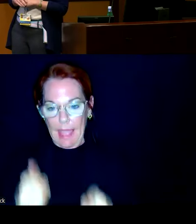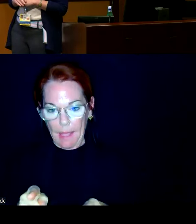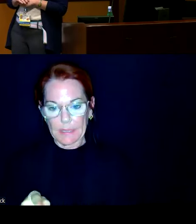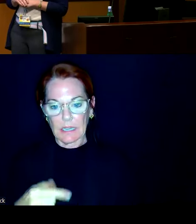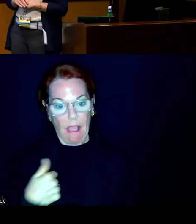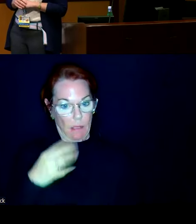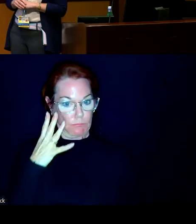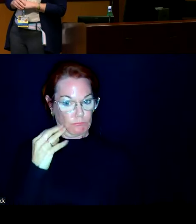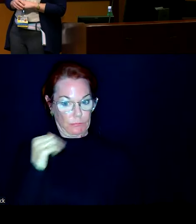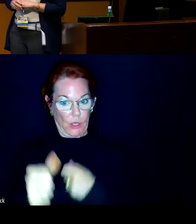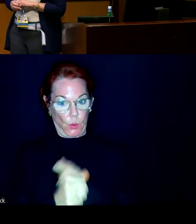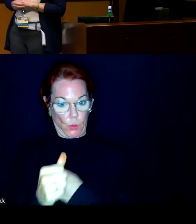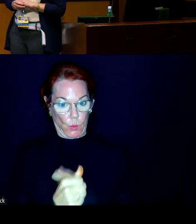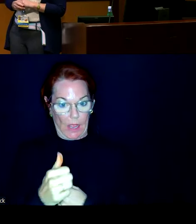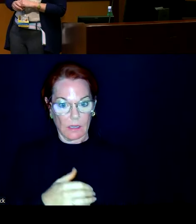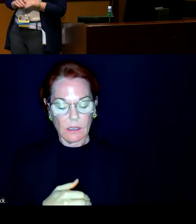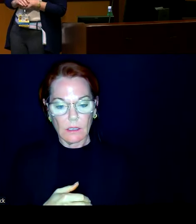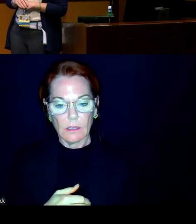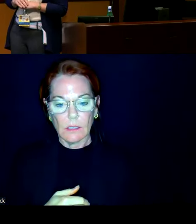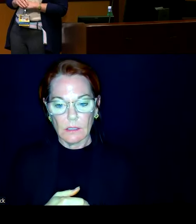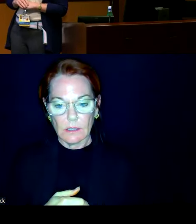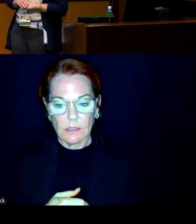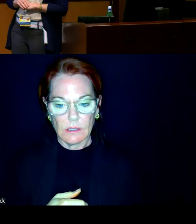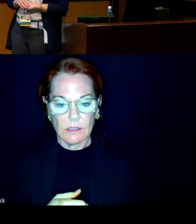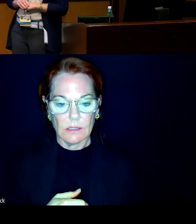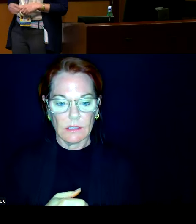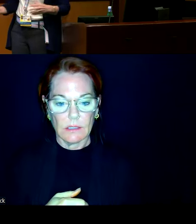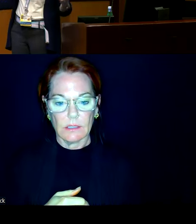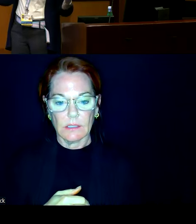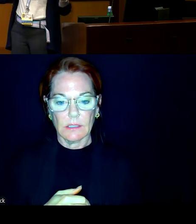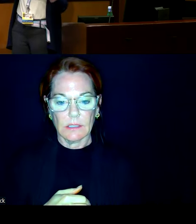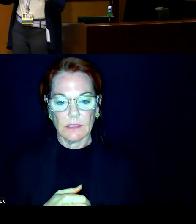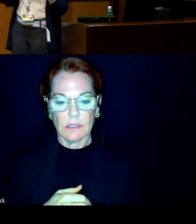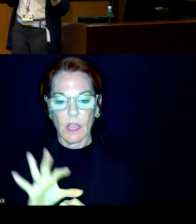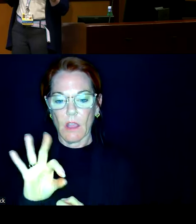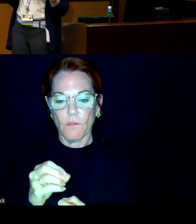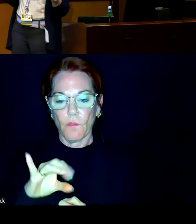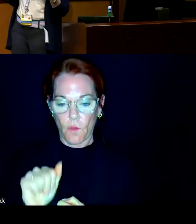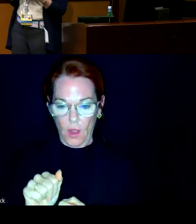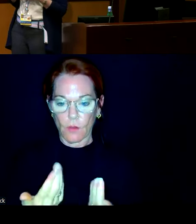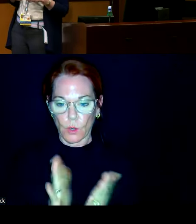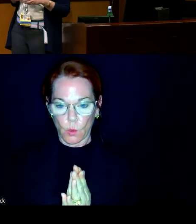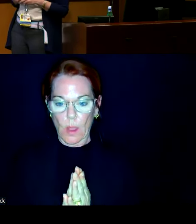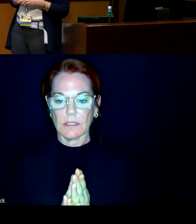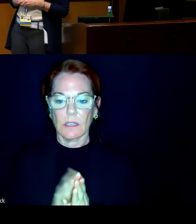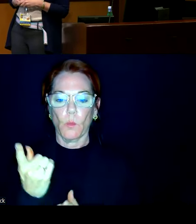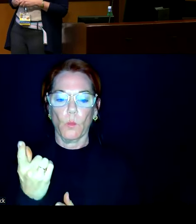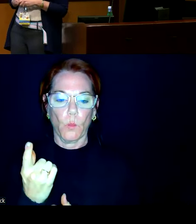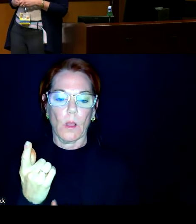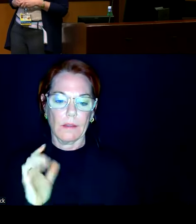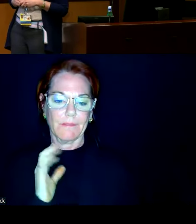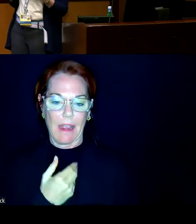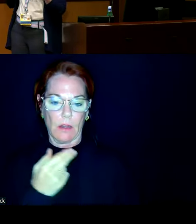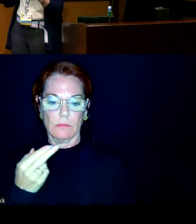request for one of our participants and did a write-up about us, and pretty much saying that we were like recruiting trans kids from